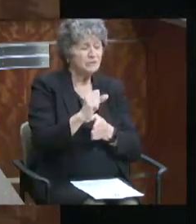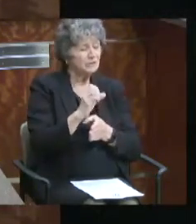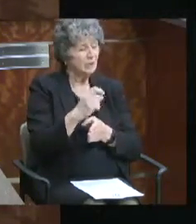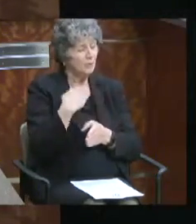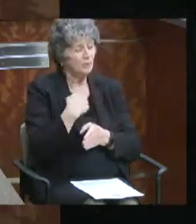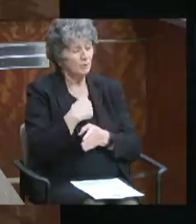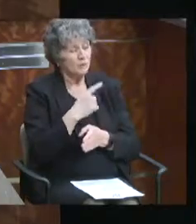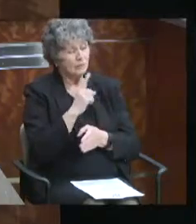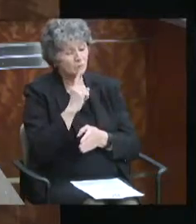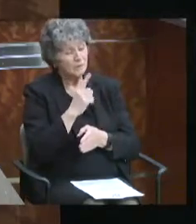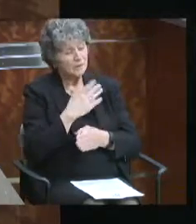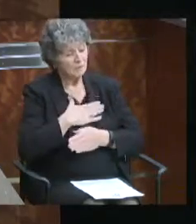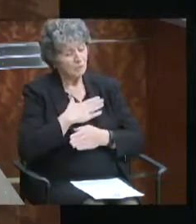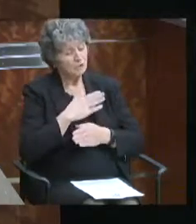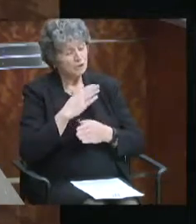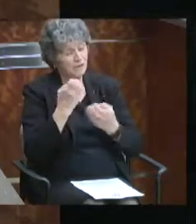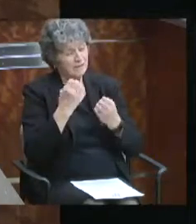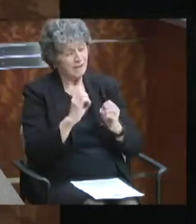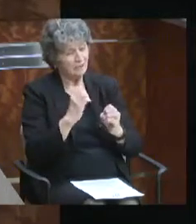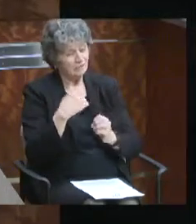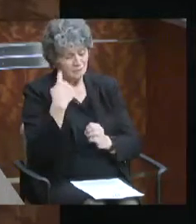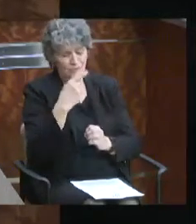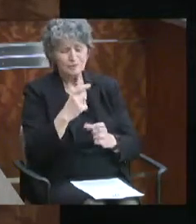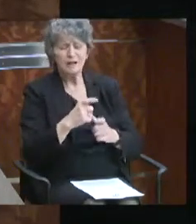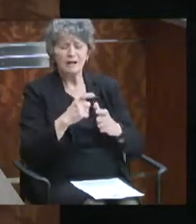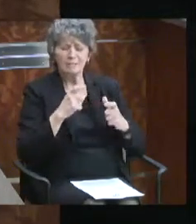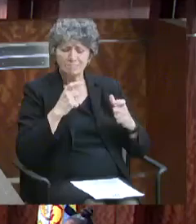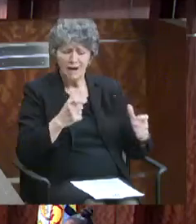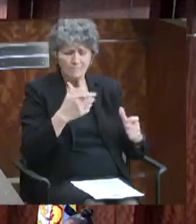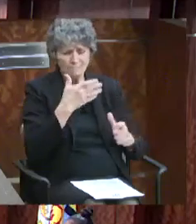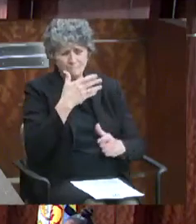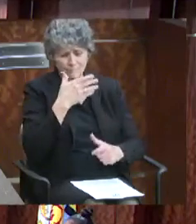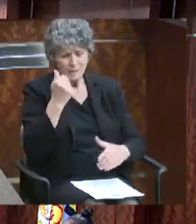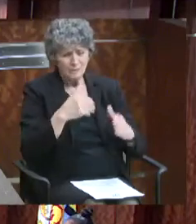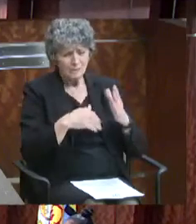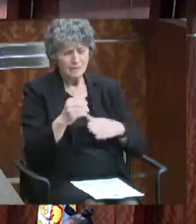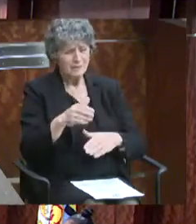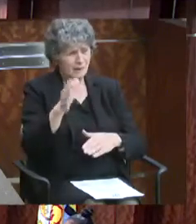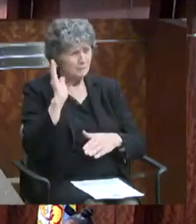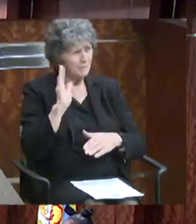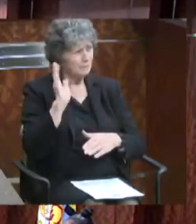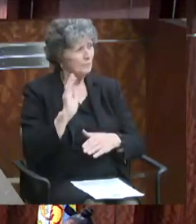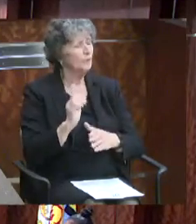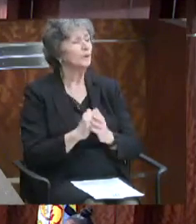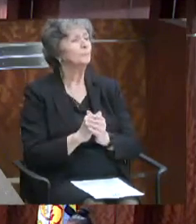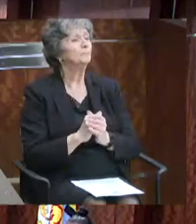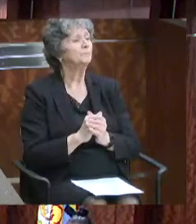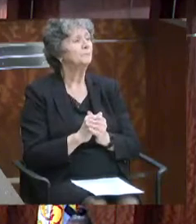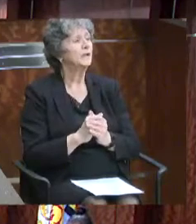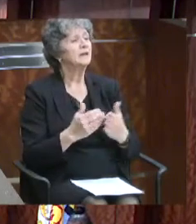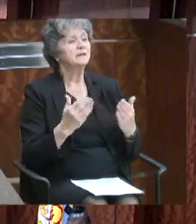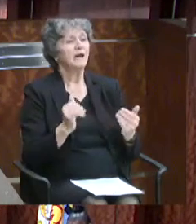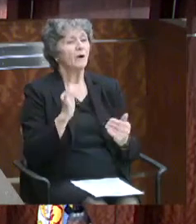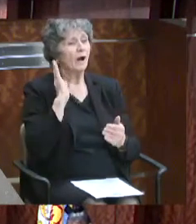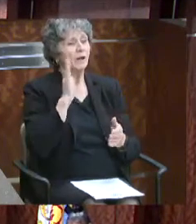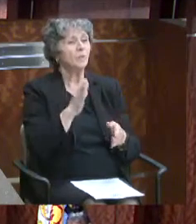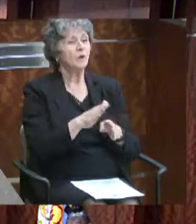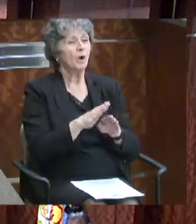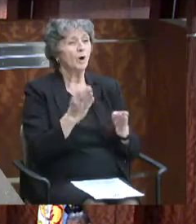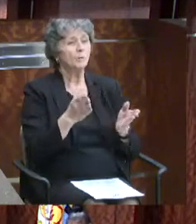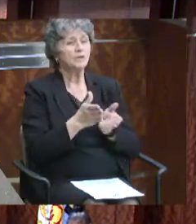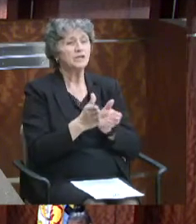their efforts, and it looks a heck of a lot better than it did before. With that, I'll open the general public hearing